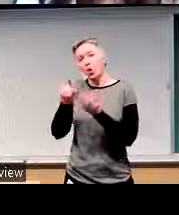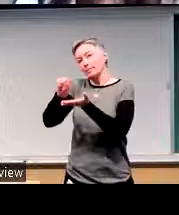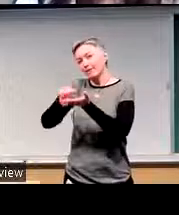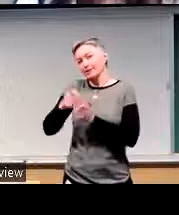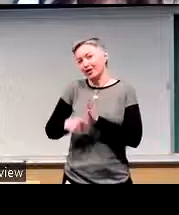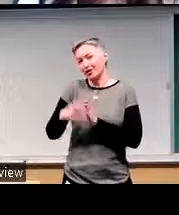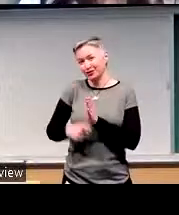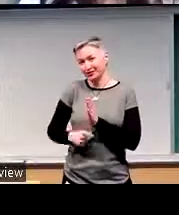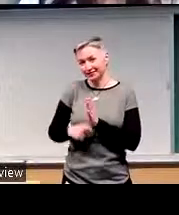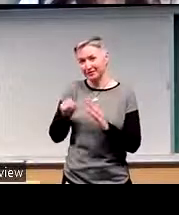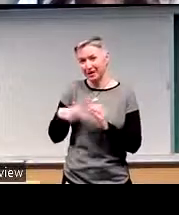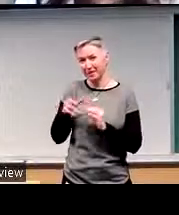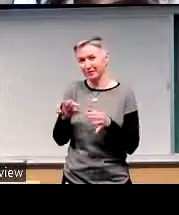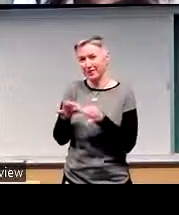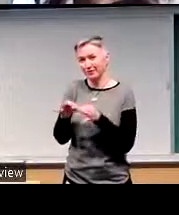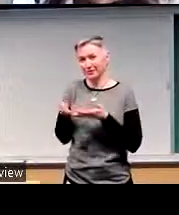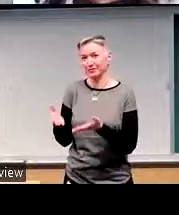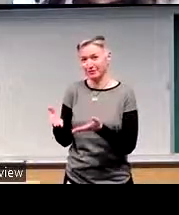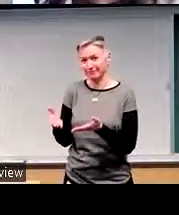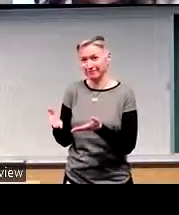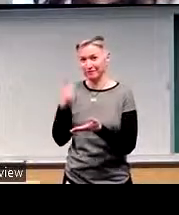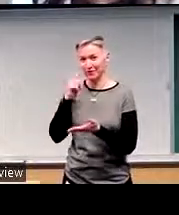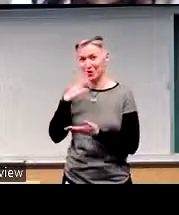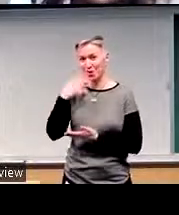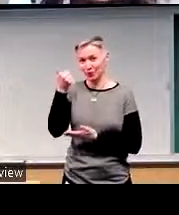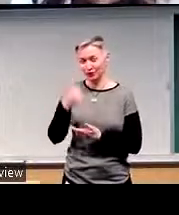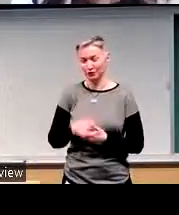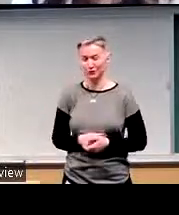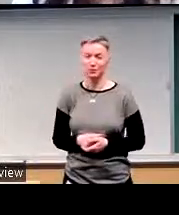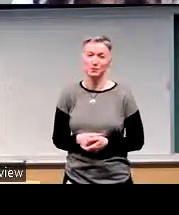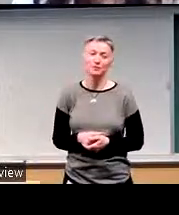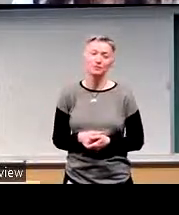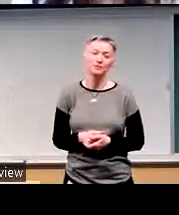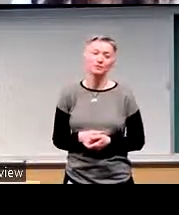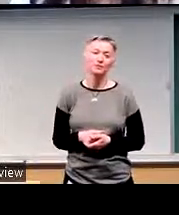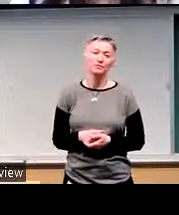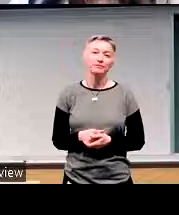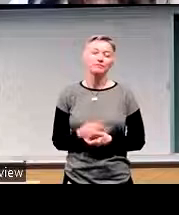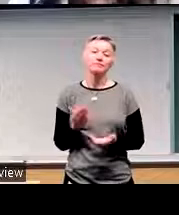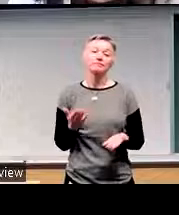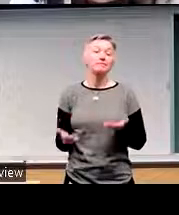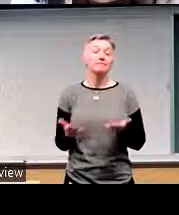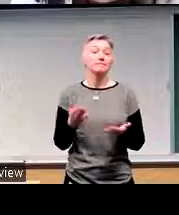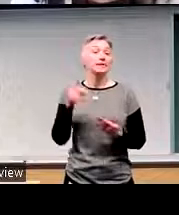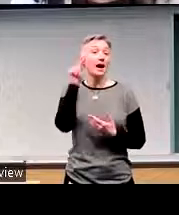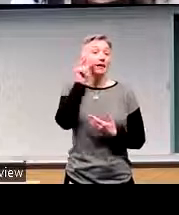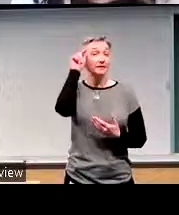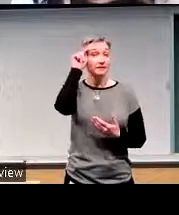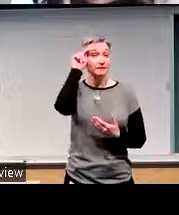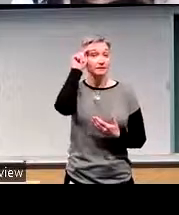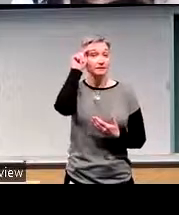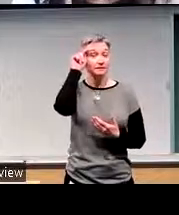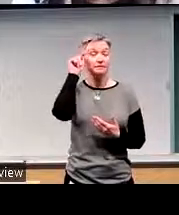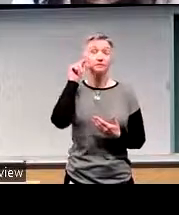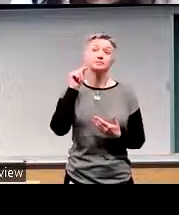articles about this relationship for older ages. And it might be that adolescence